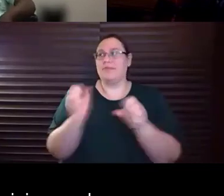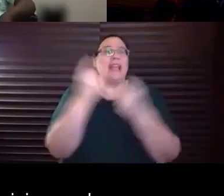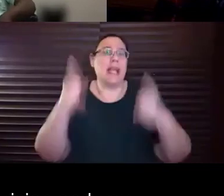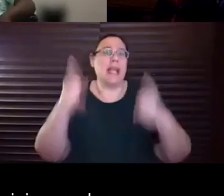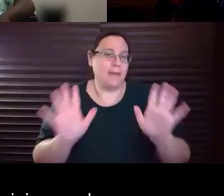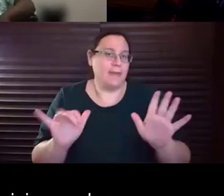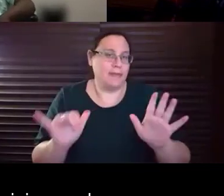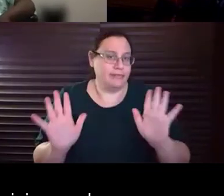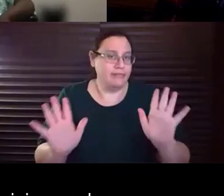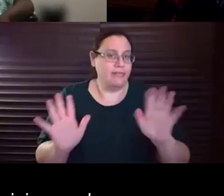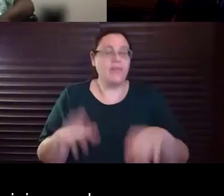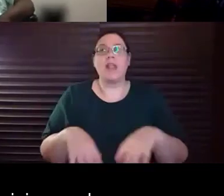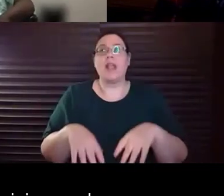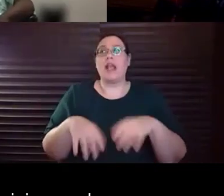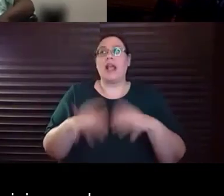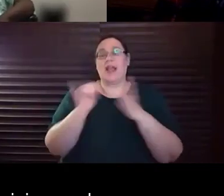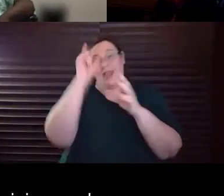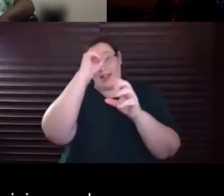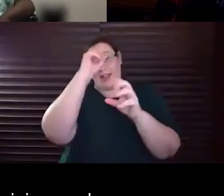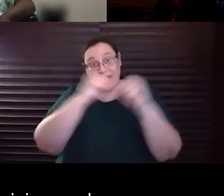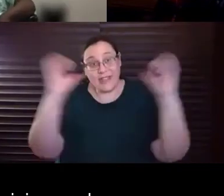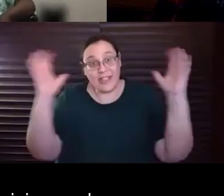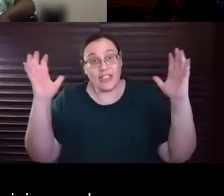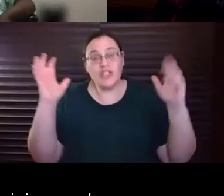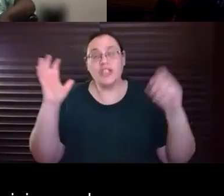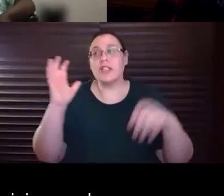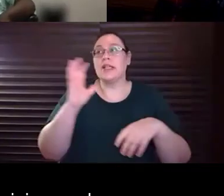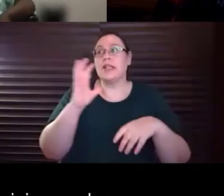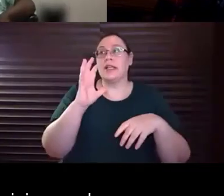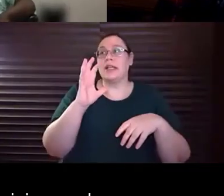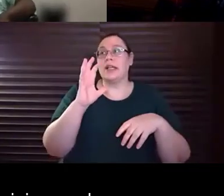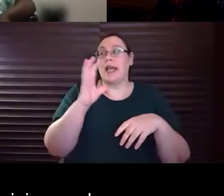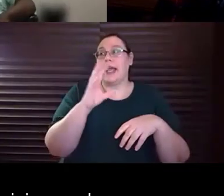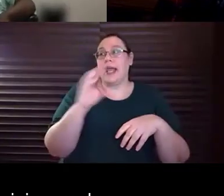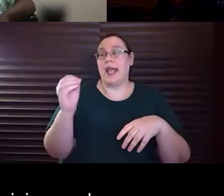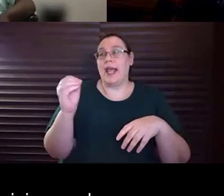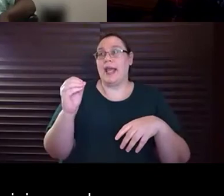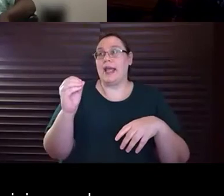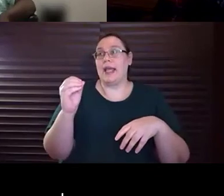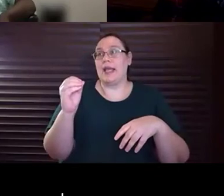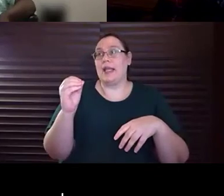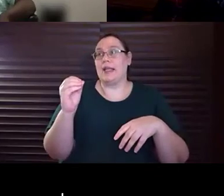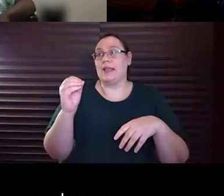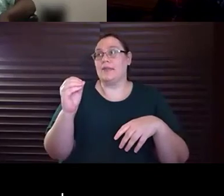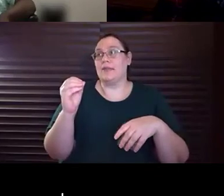and bringing this vision, and and giving also hope,